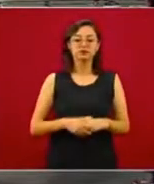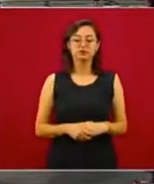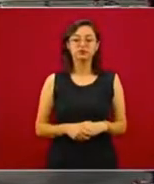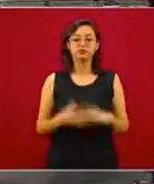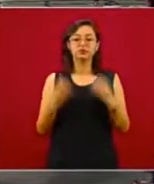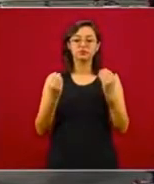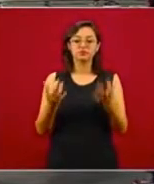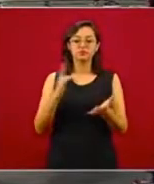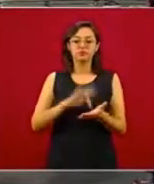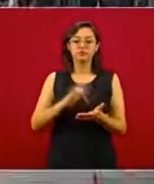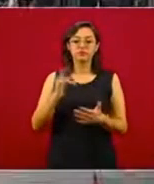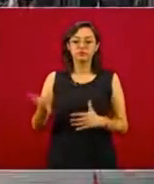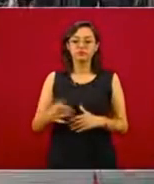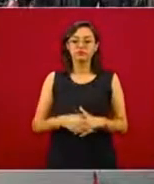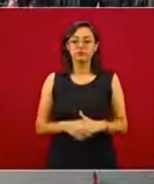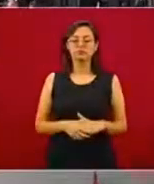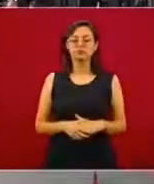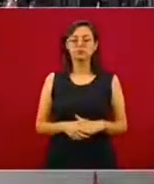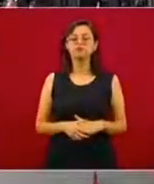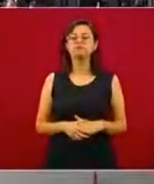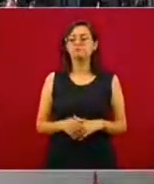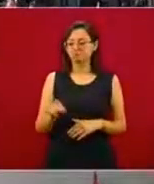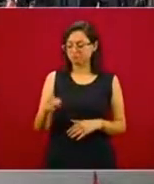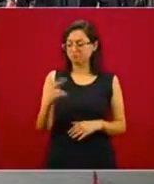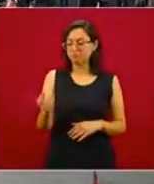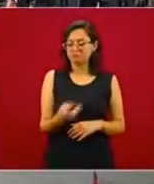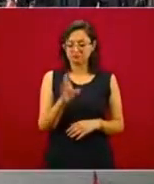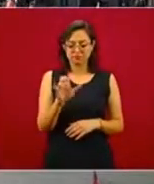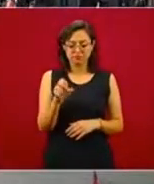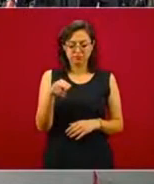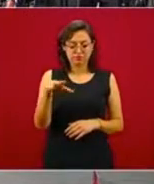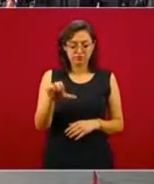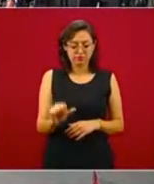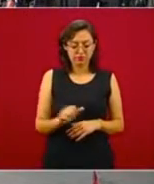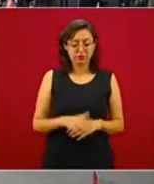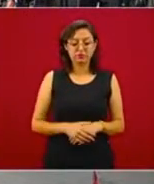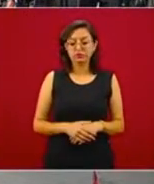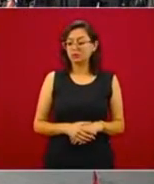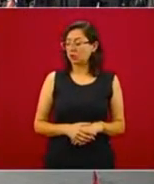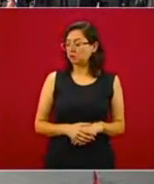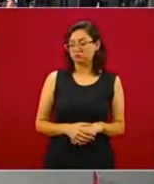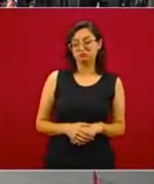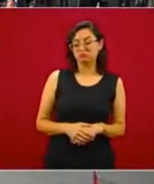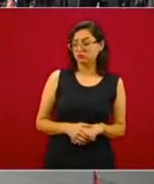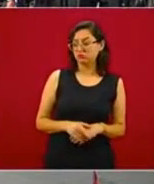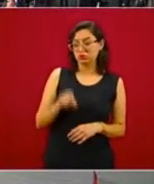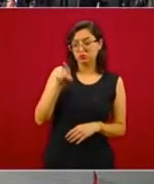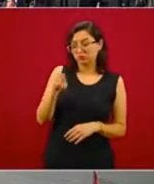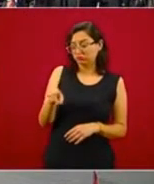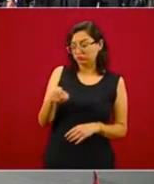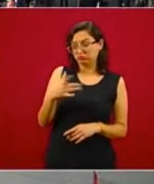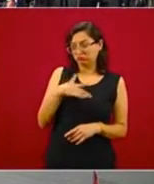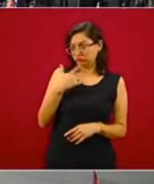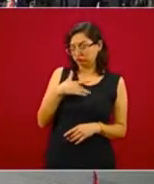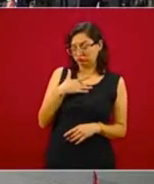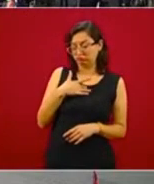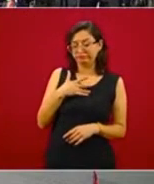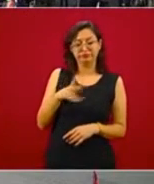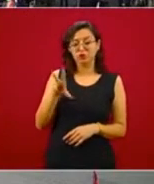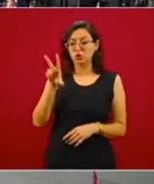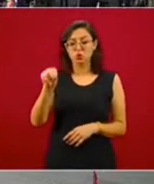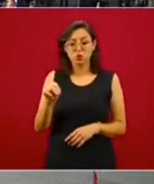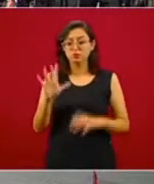would like to take such exams. Thanks, Bianca, for your question. I would answer your question